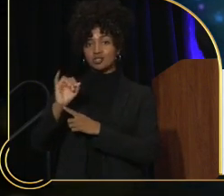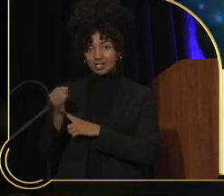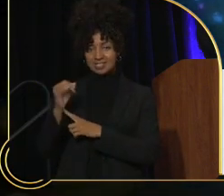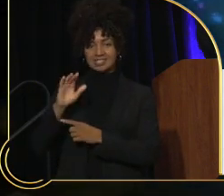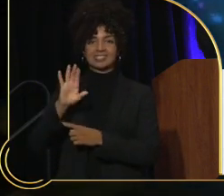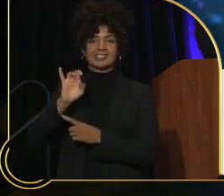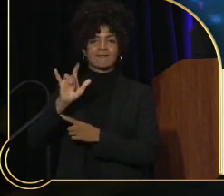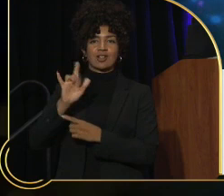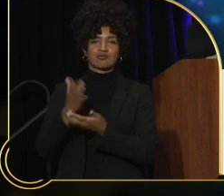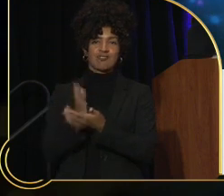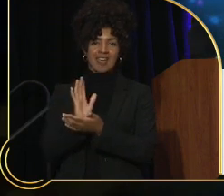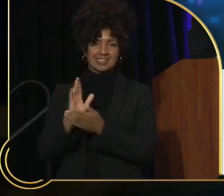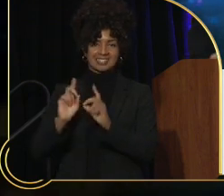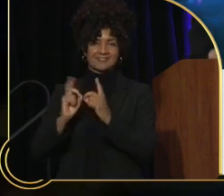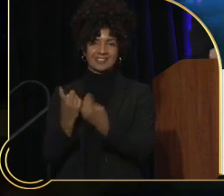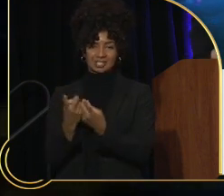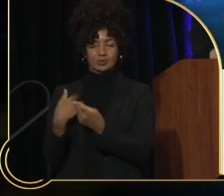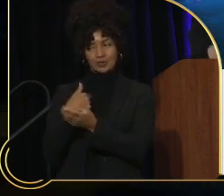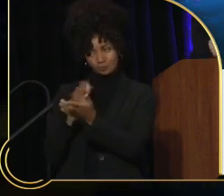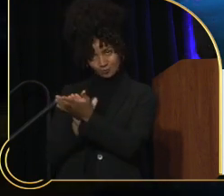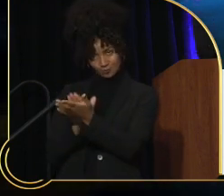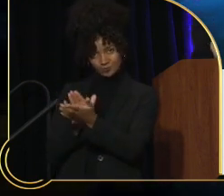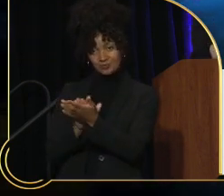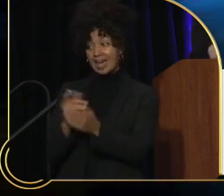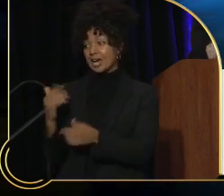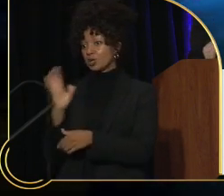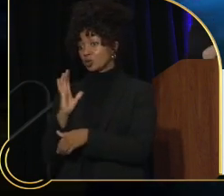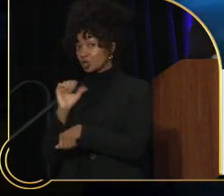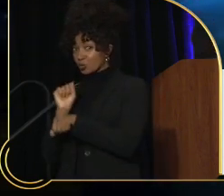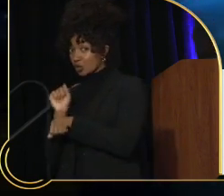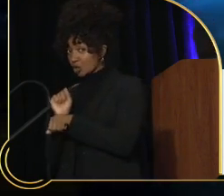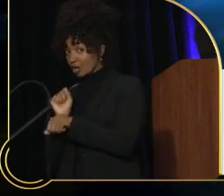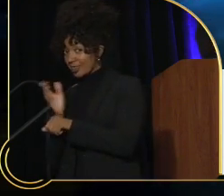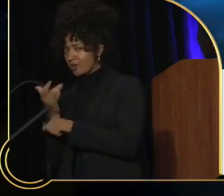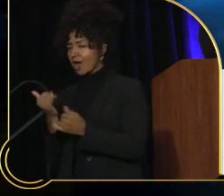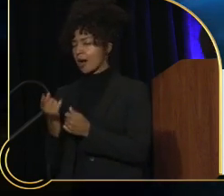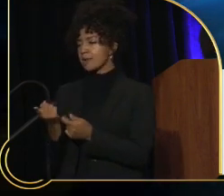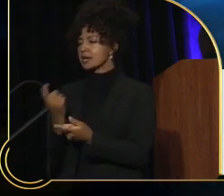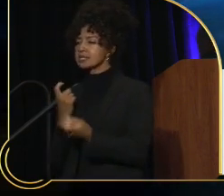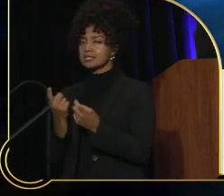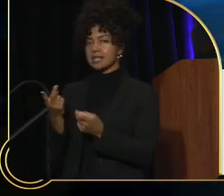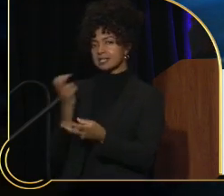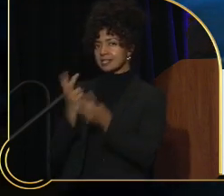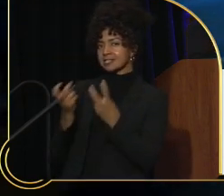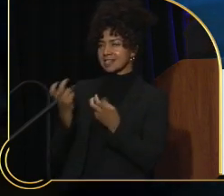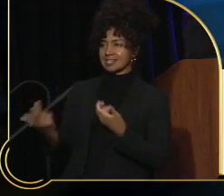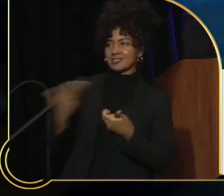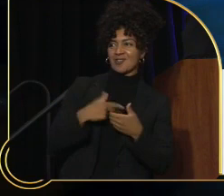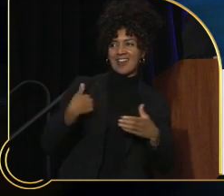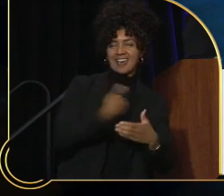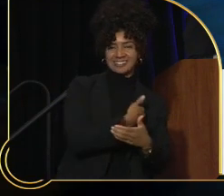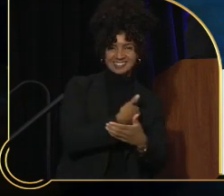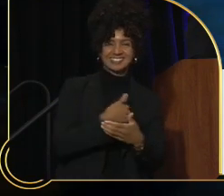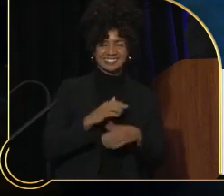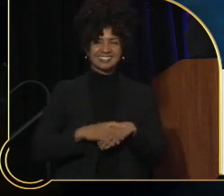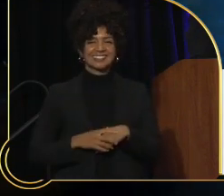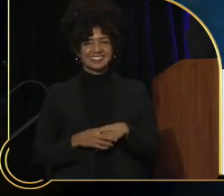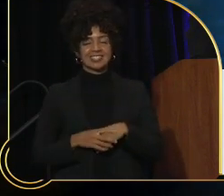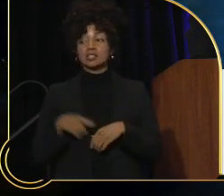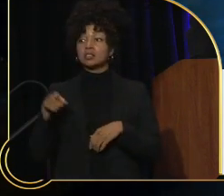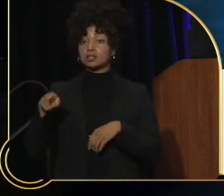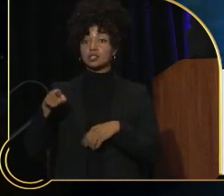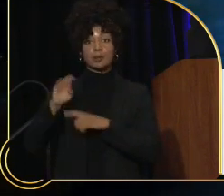which we applaud, where I used to work, and I'm picking them off one at a time. And she worked there on some of their most